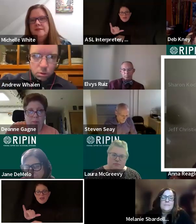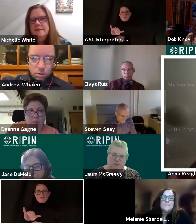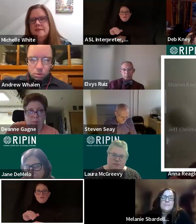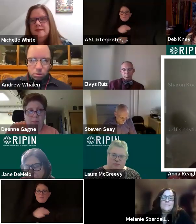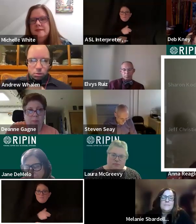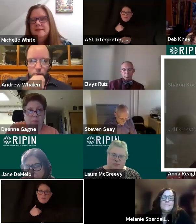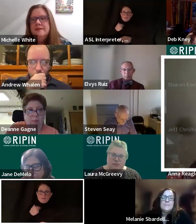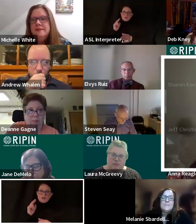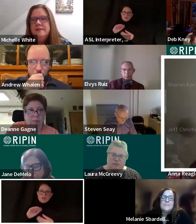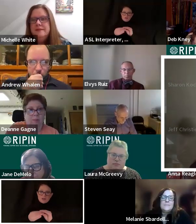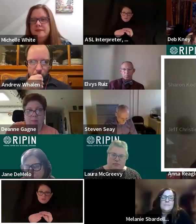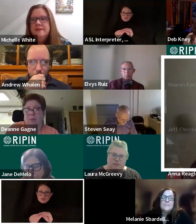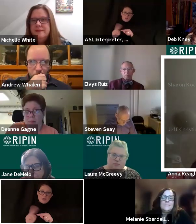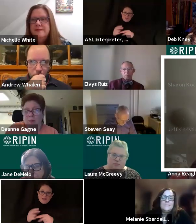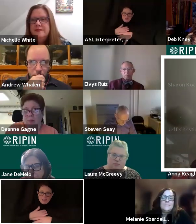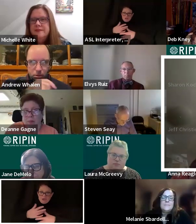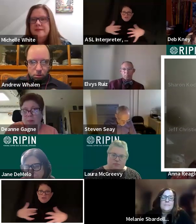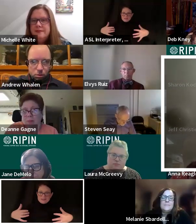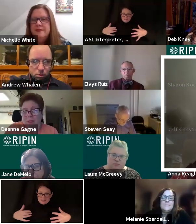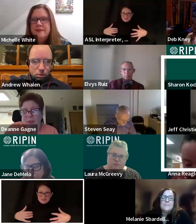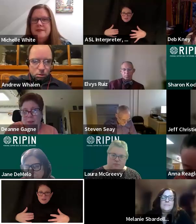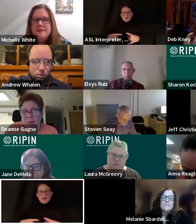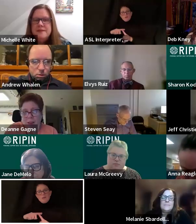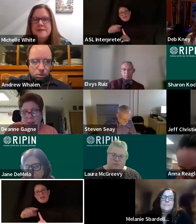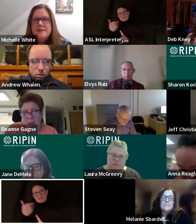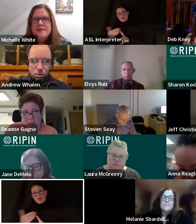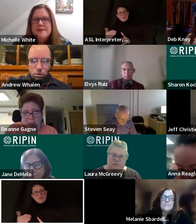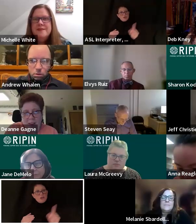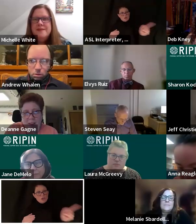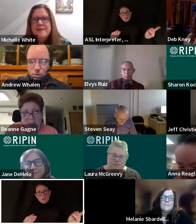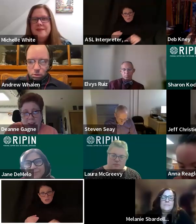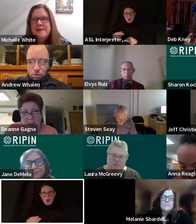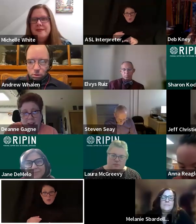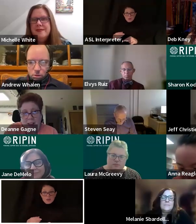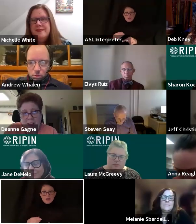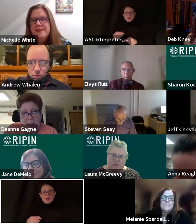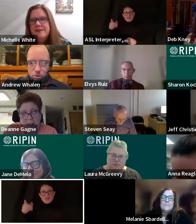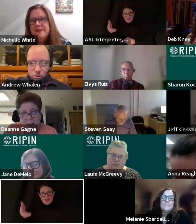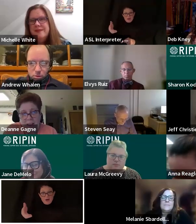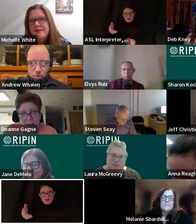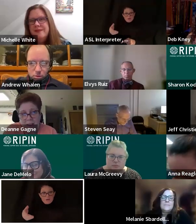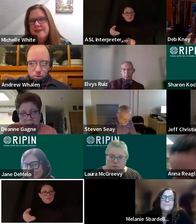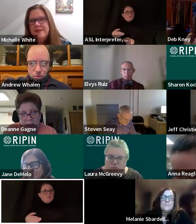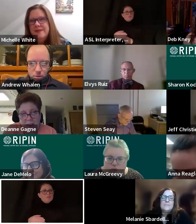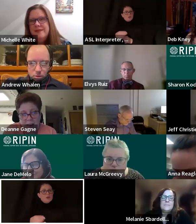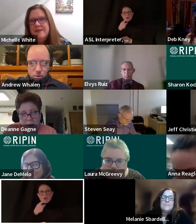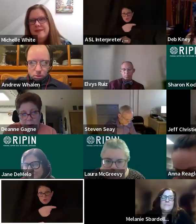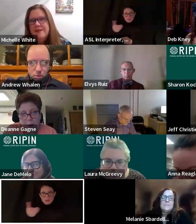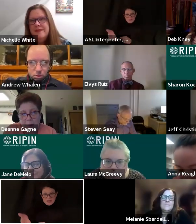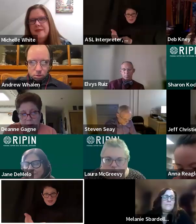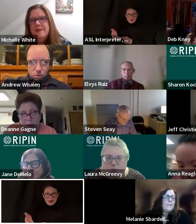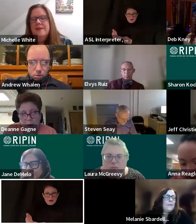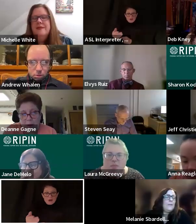membership, among other things. And you'll be showing, So, you'll be presenting at it, performing at it. Huh? Will